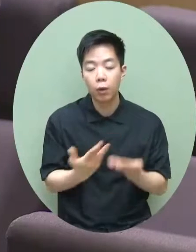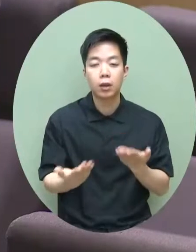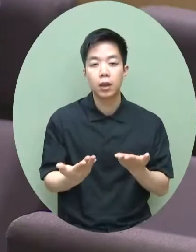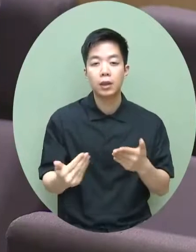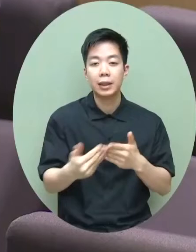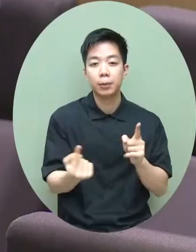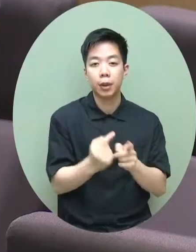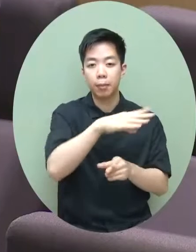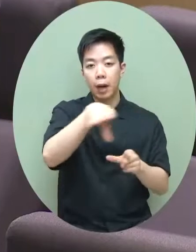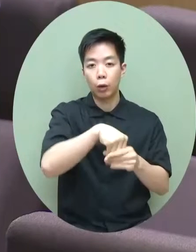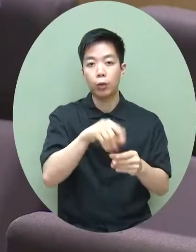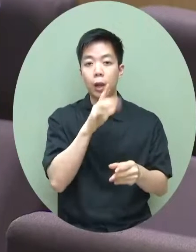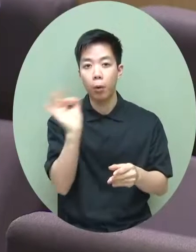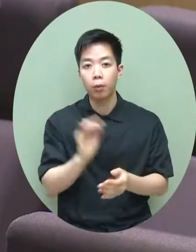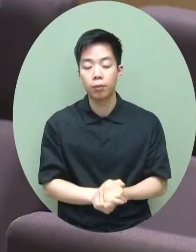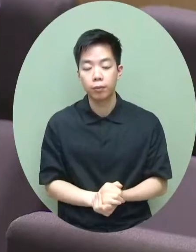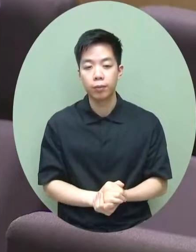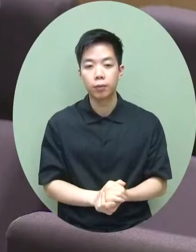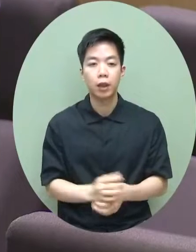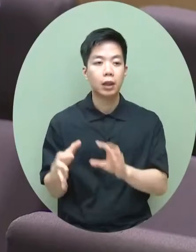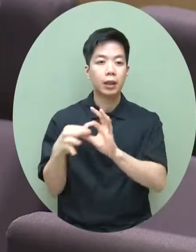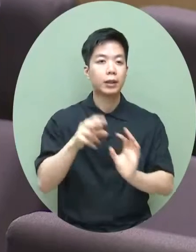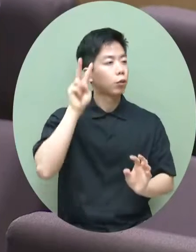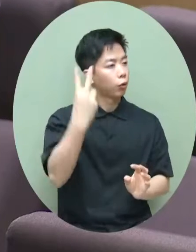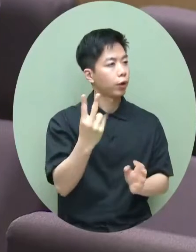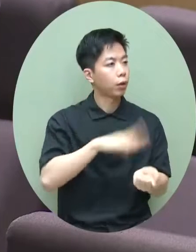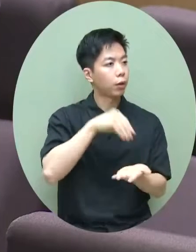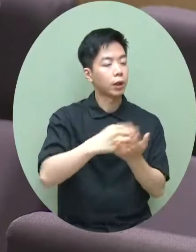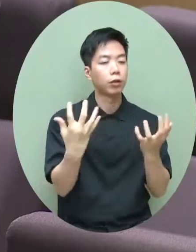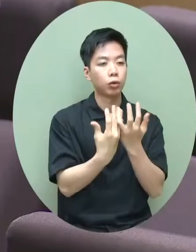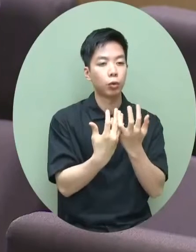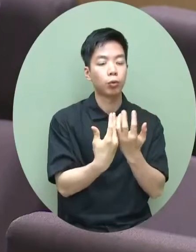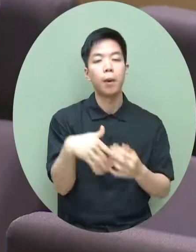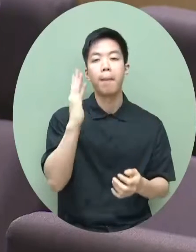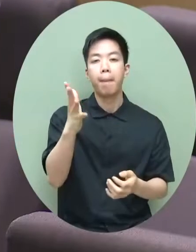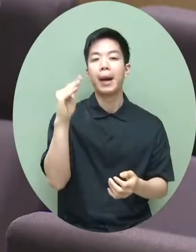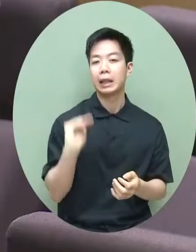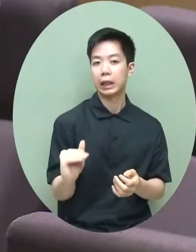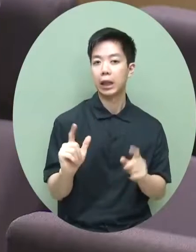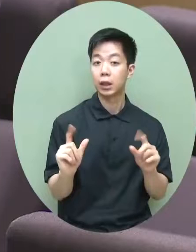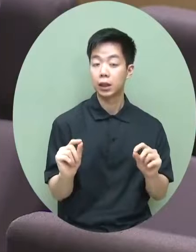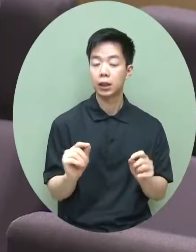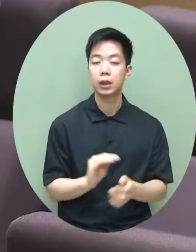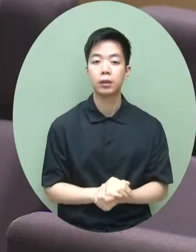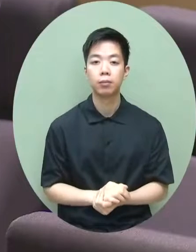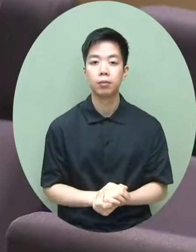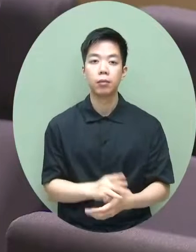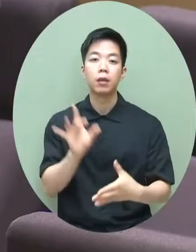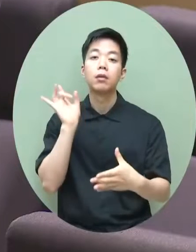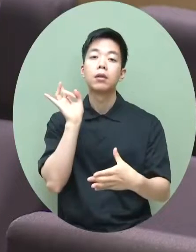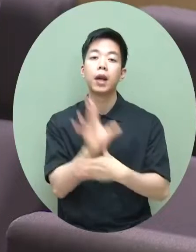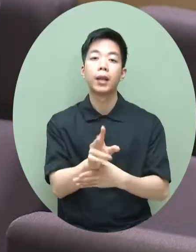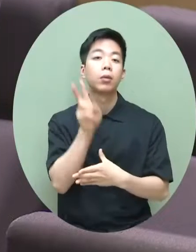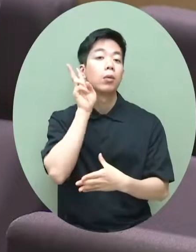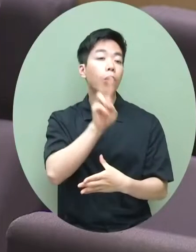the pandemic has for 2 years has under 500 infection cases. Is it possible, like the experts say, we can, by 2 weeks